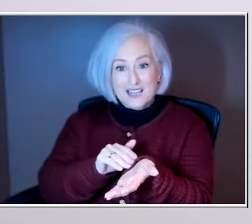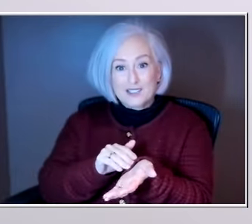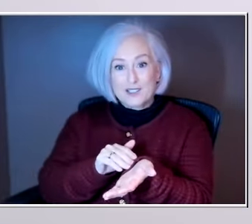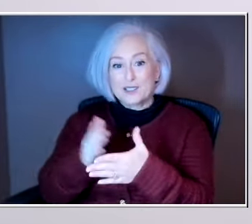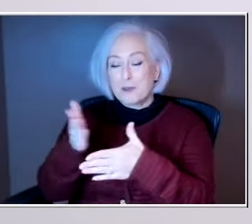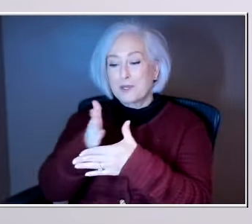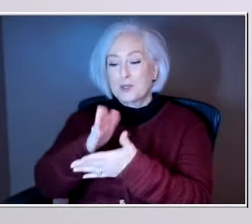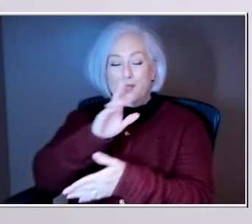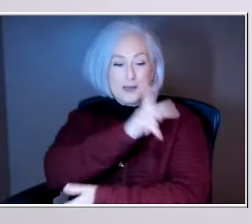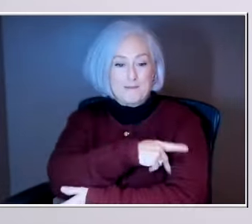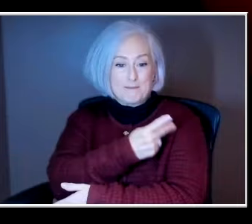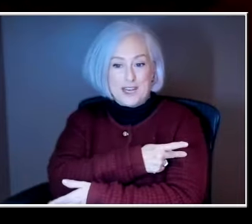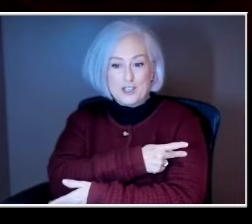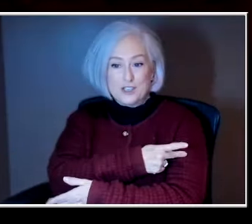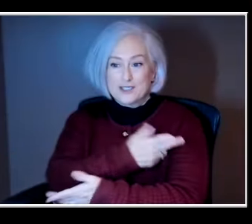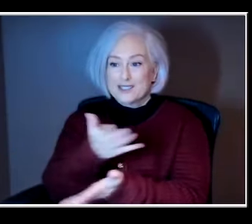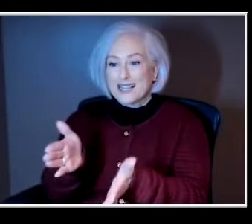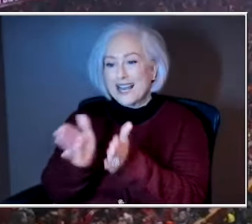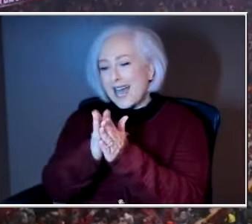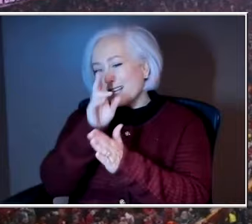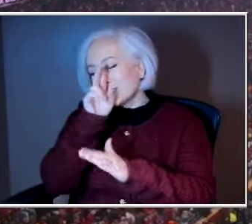weekend's matchup.